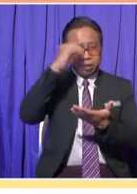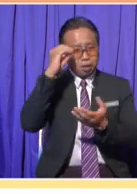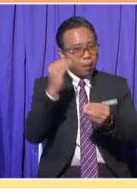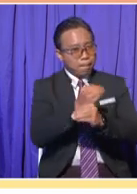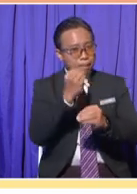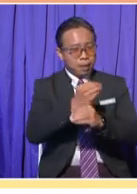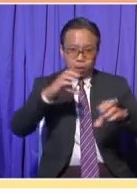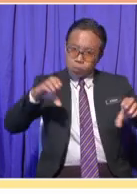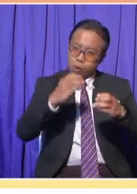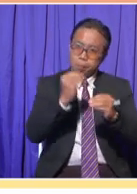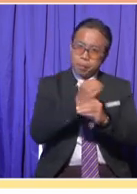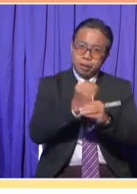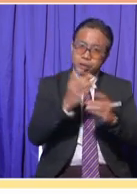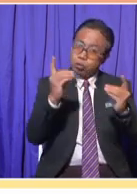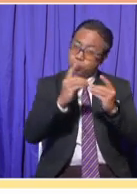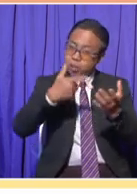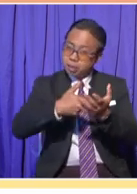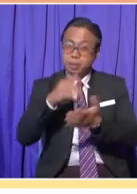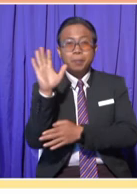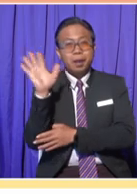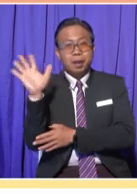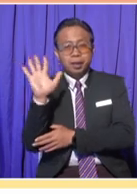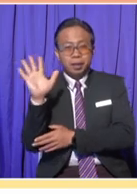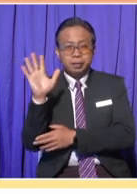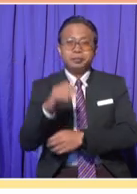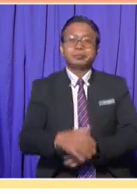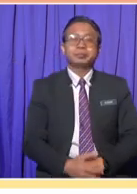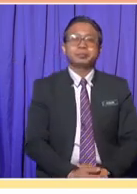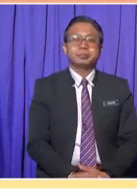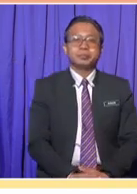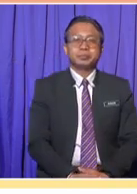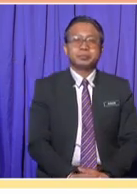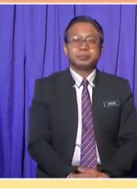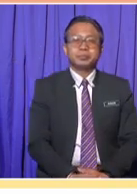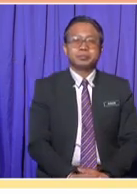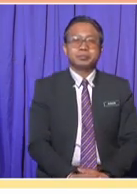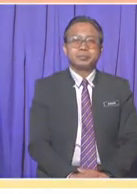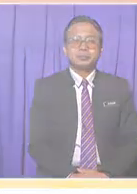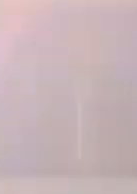do math. See you soon. Bye. Thank you.